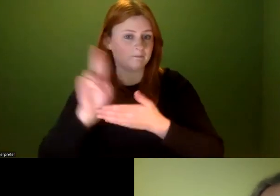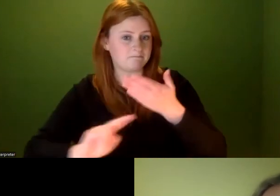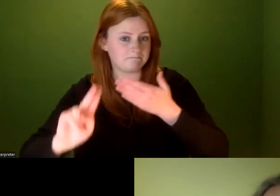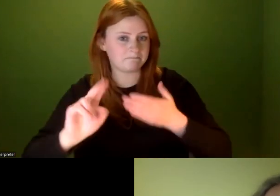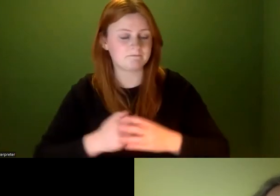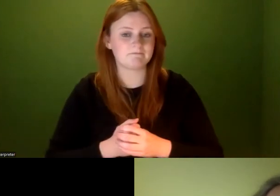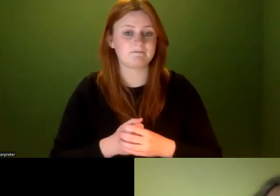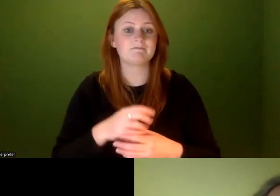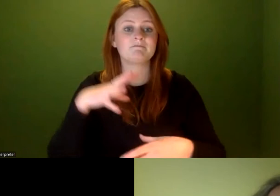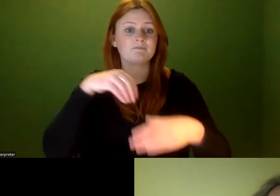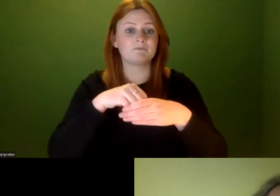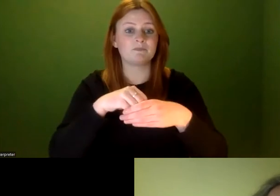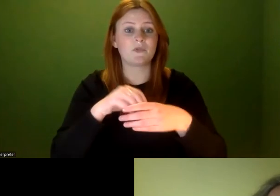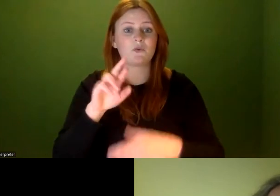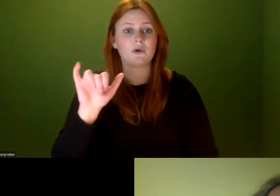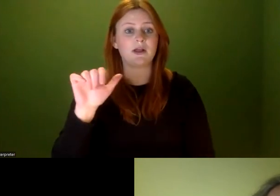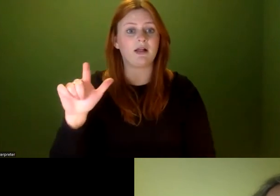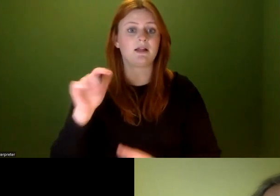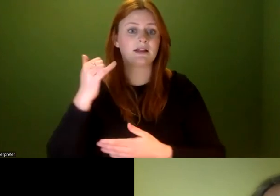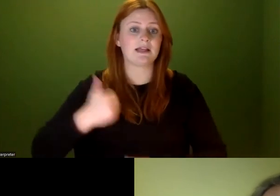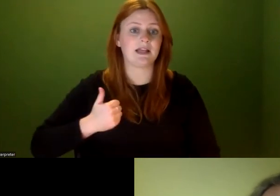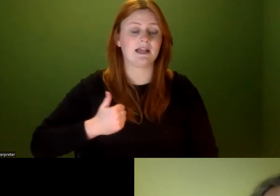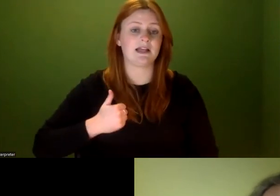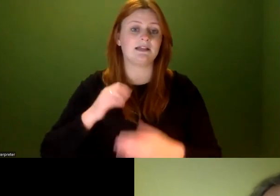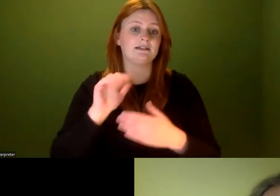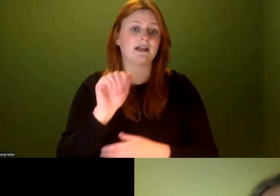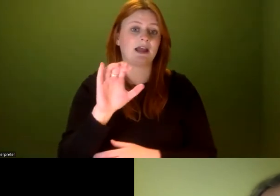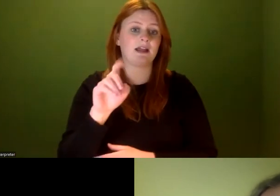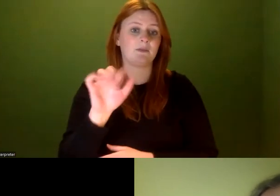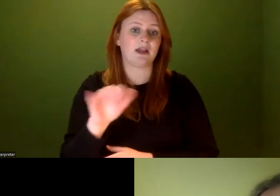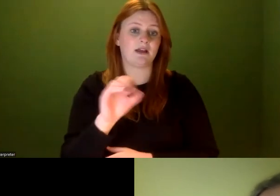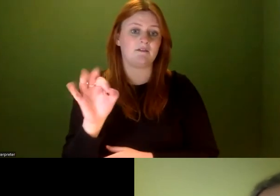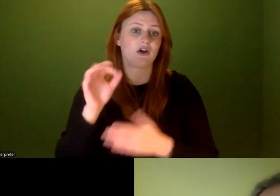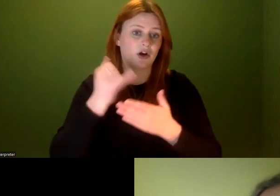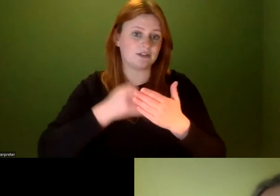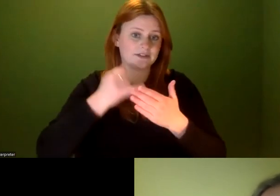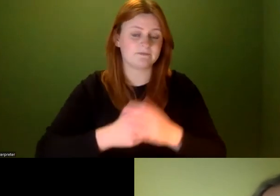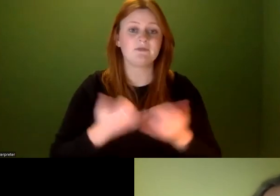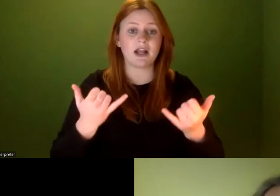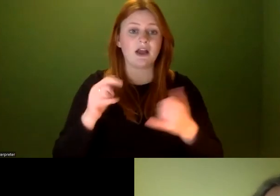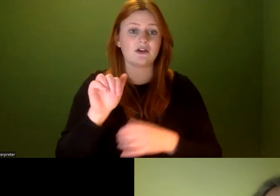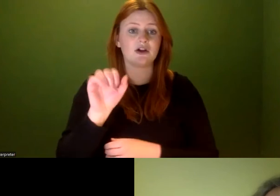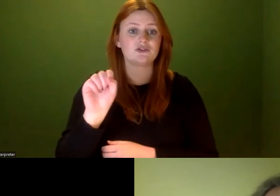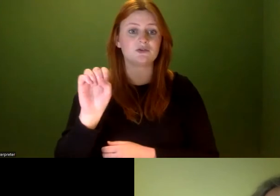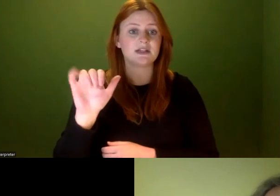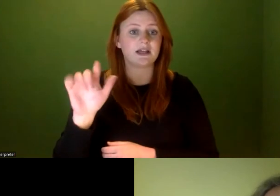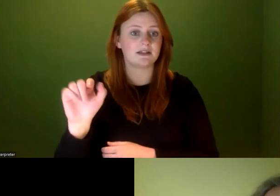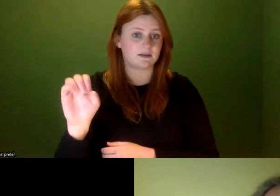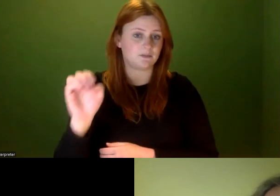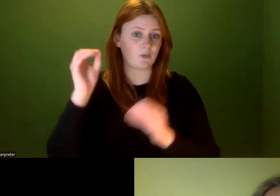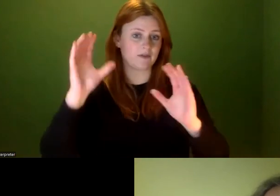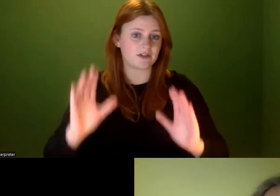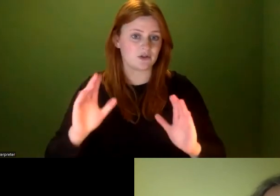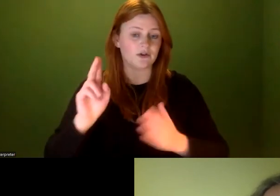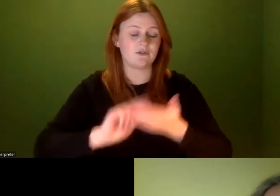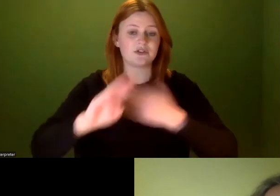of the Royal Canadian Academy of the Arts. She currently teaches as associate professor at the University of Manitoba School of Art.